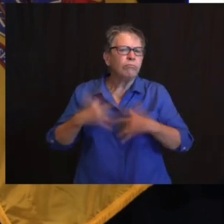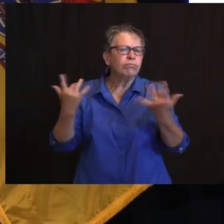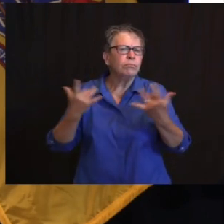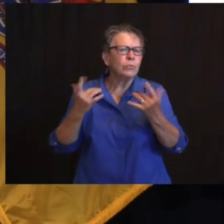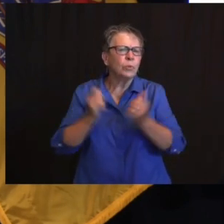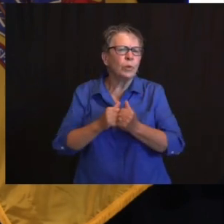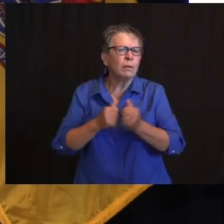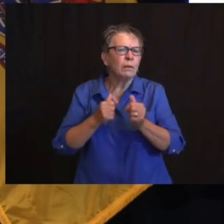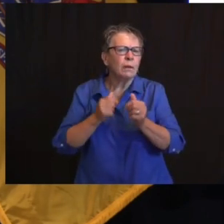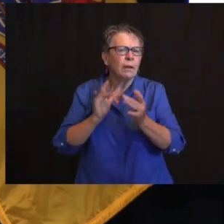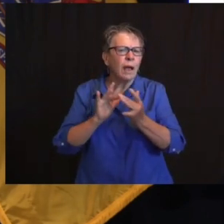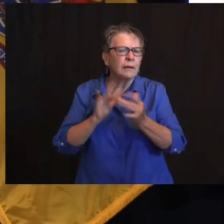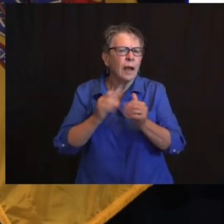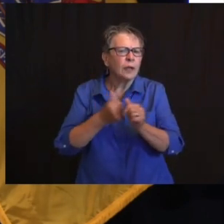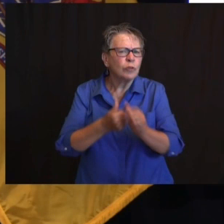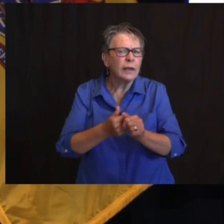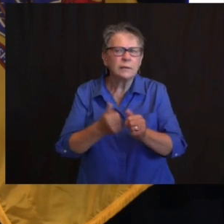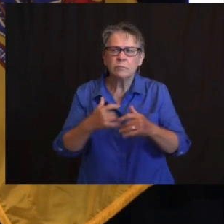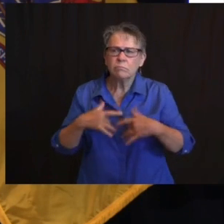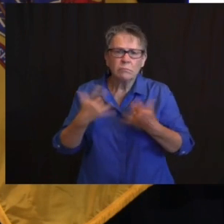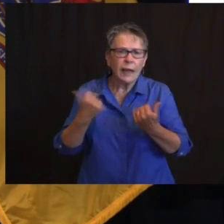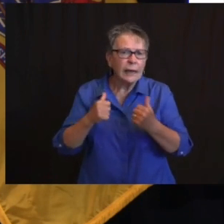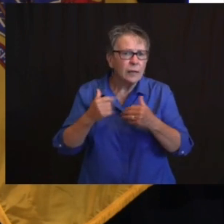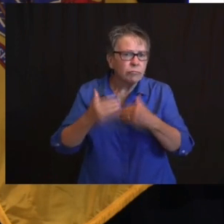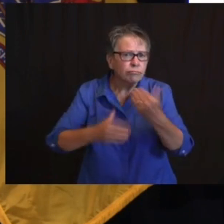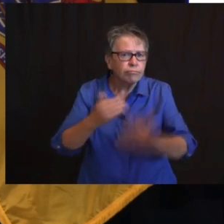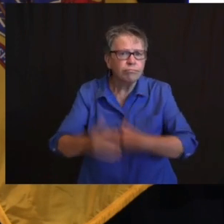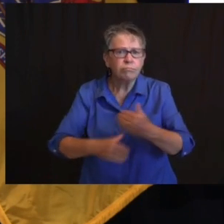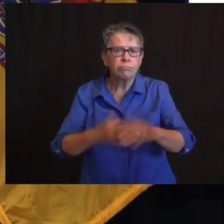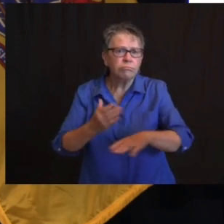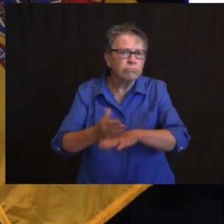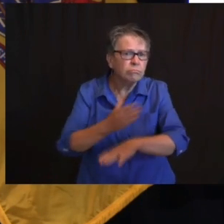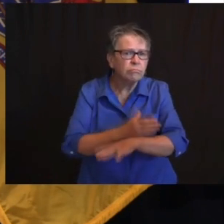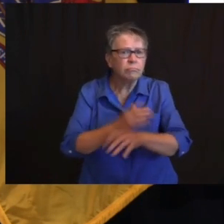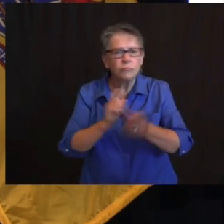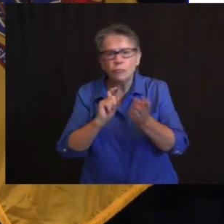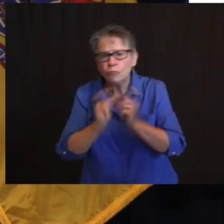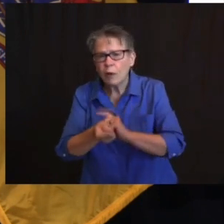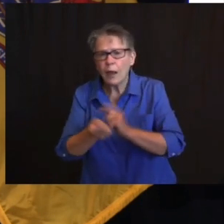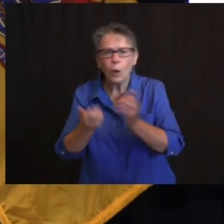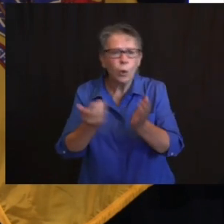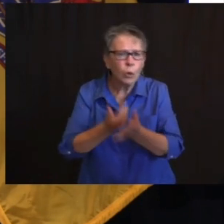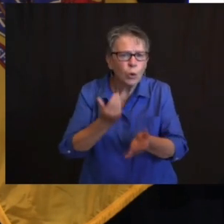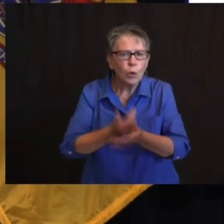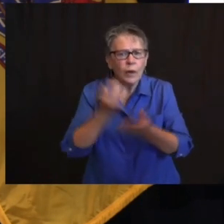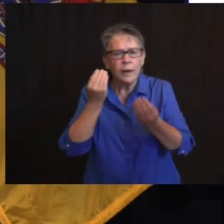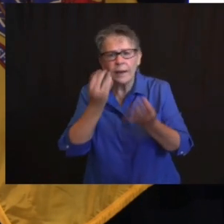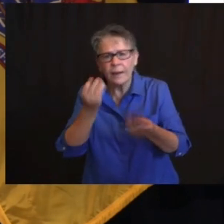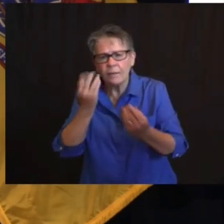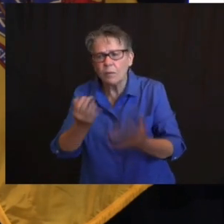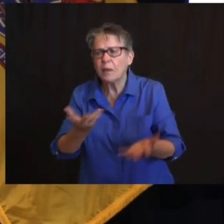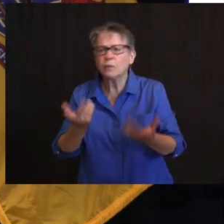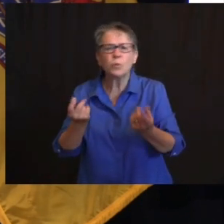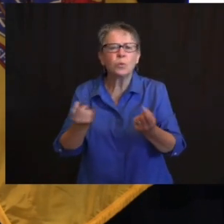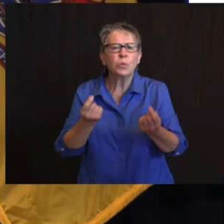do we stand at any moment in time, particularly how many folks are actually out there in the field, how many are in the pipeline, et